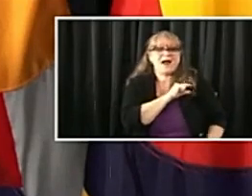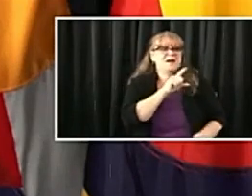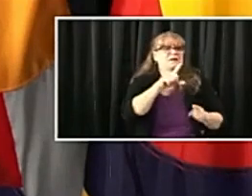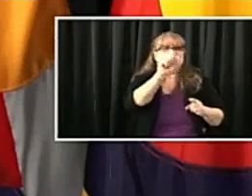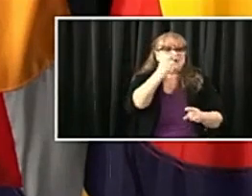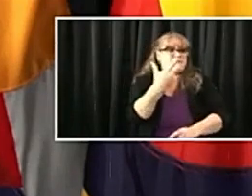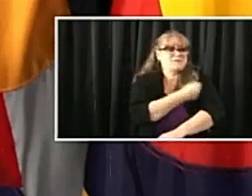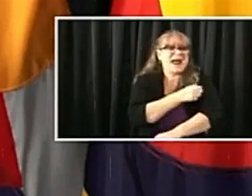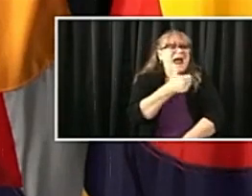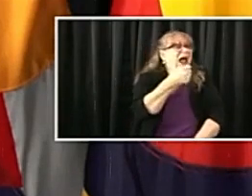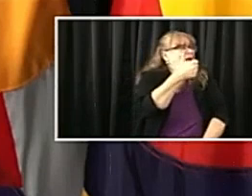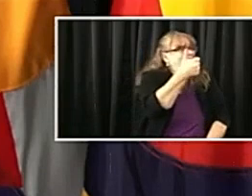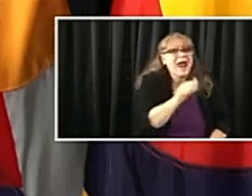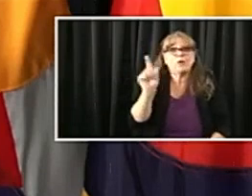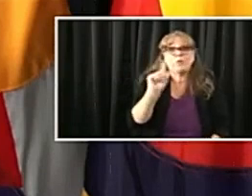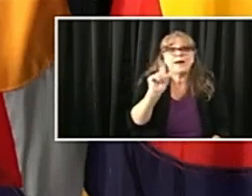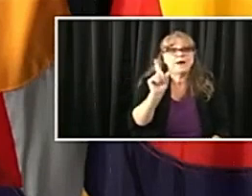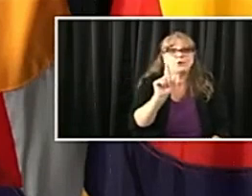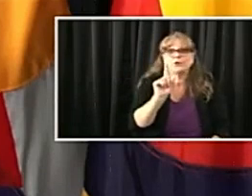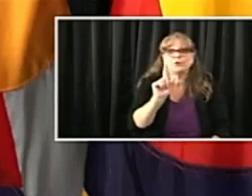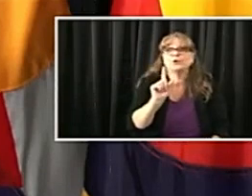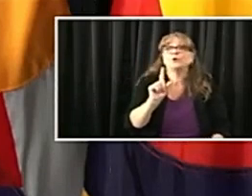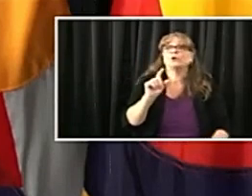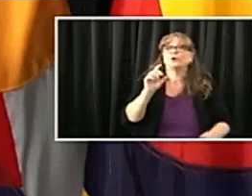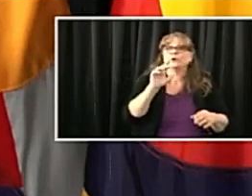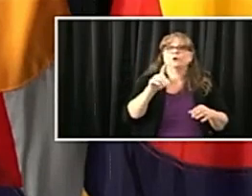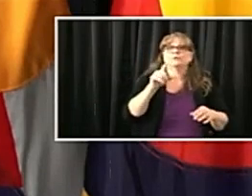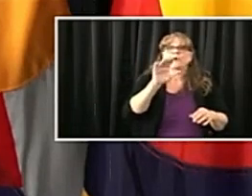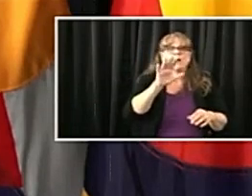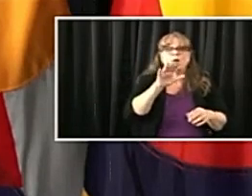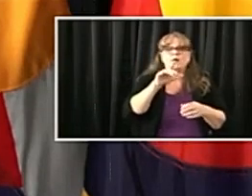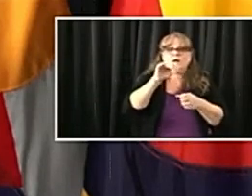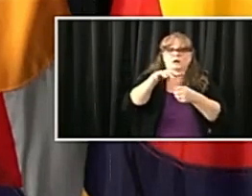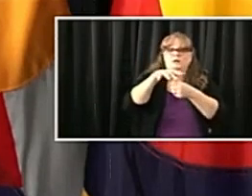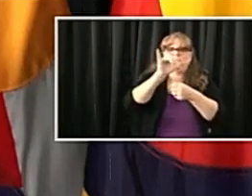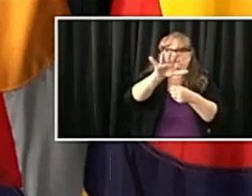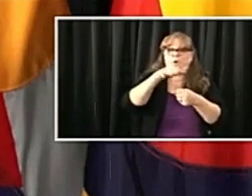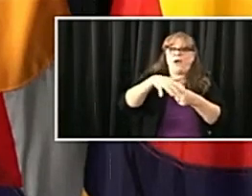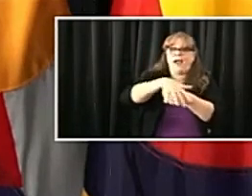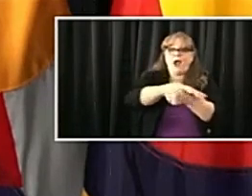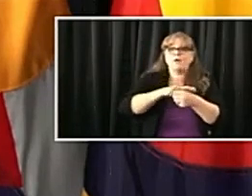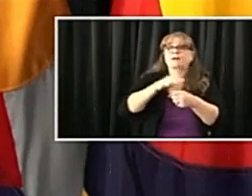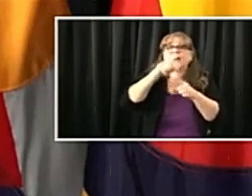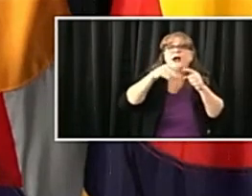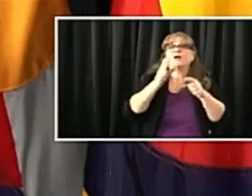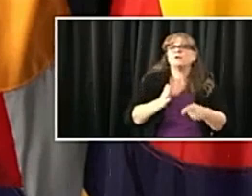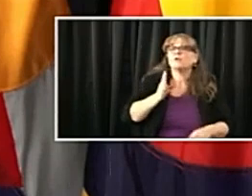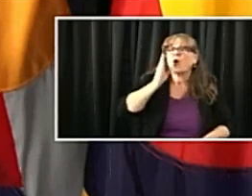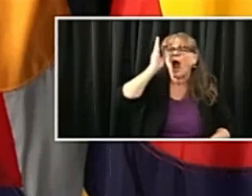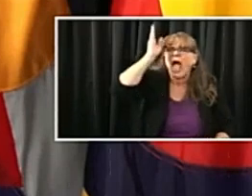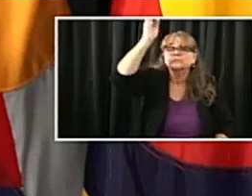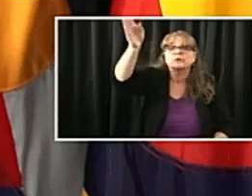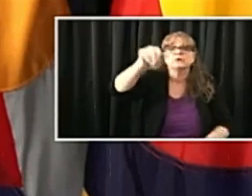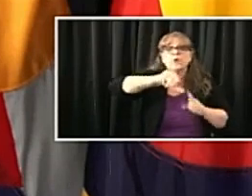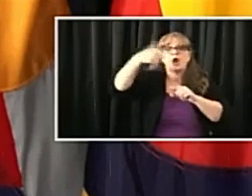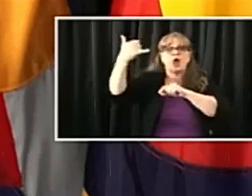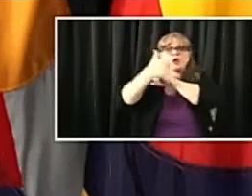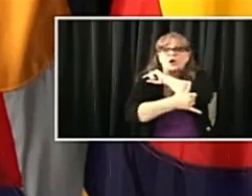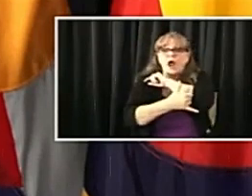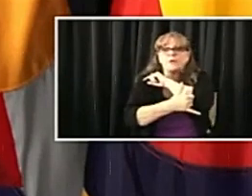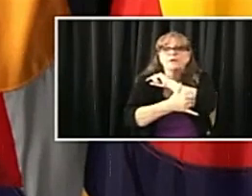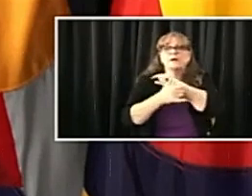metropolitan area. It's very likely people are going to a different county to get it. I mean, in Coors Field, there's going to be people from Jeffco and Adams and Denver